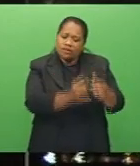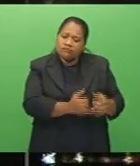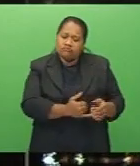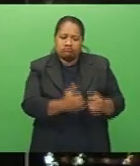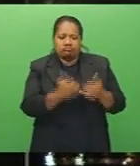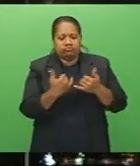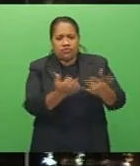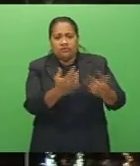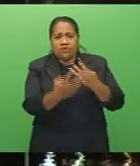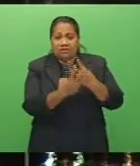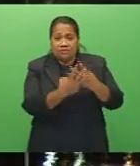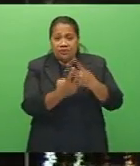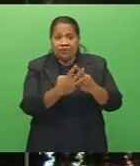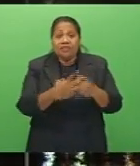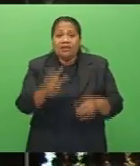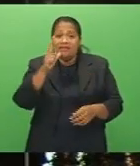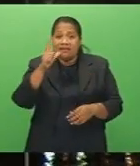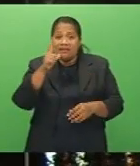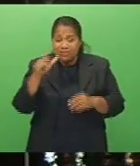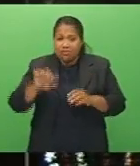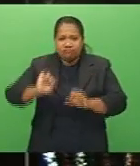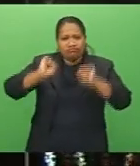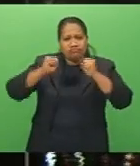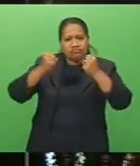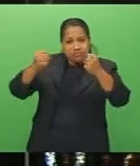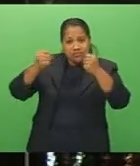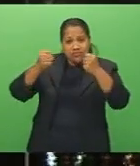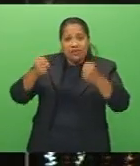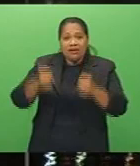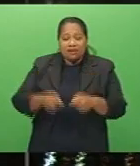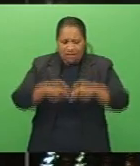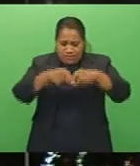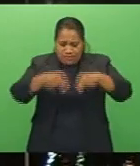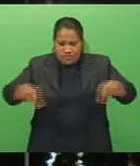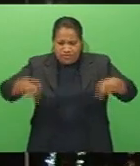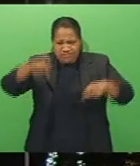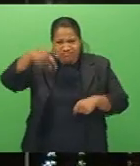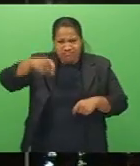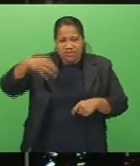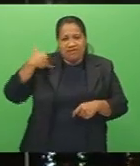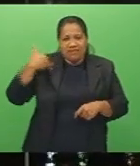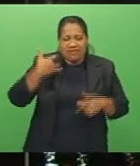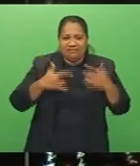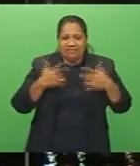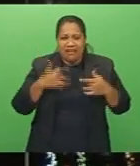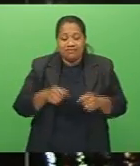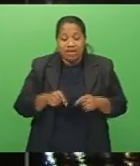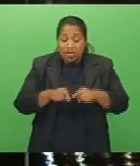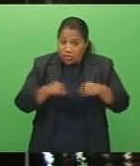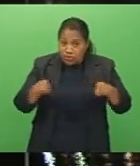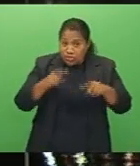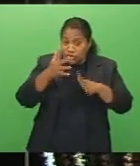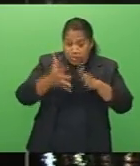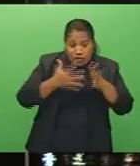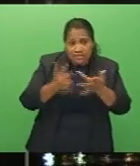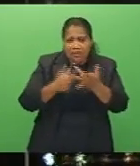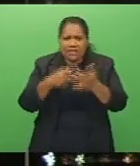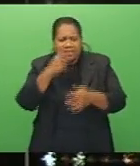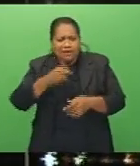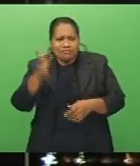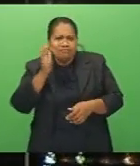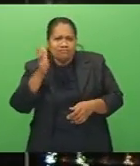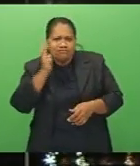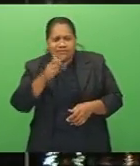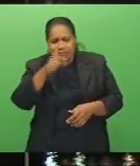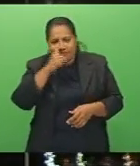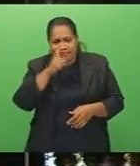stage protest, and sewage leak affects livelihood. For these stories and others, you can tune in daily to our sister radio station, Gold